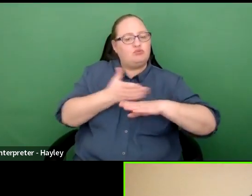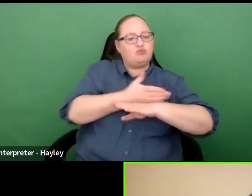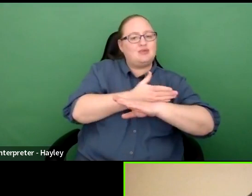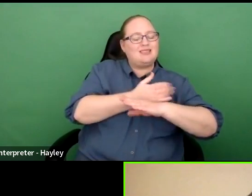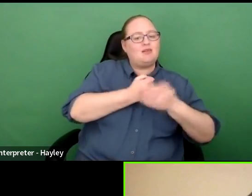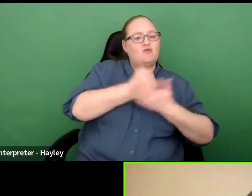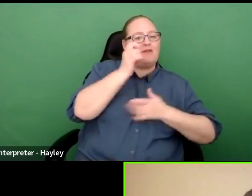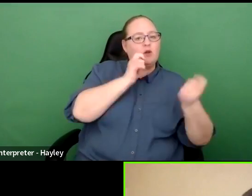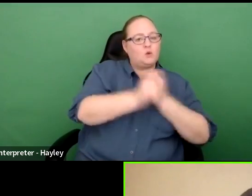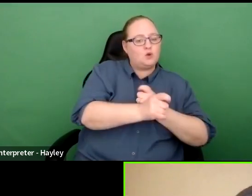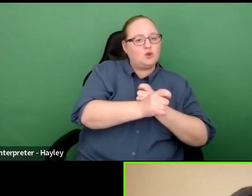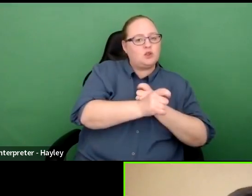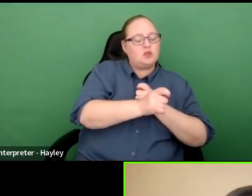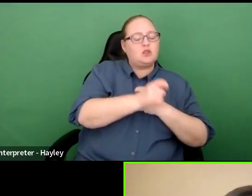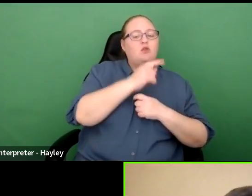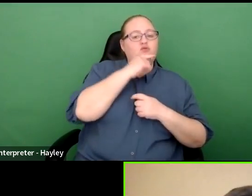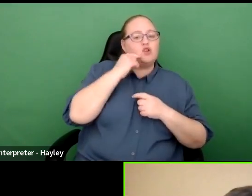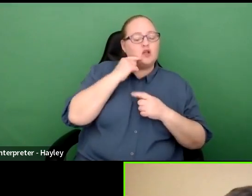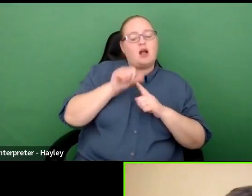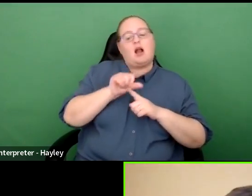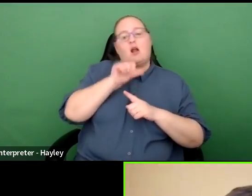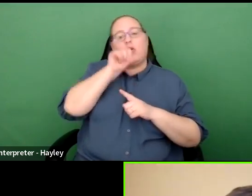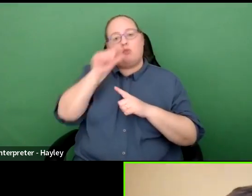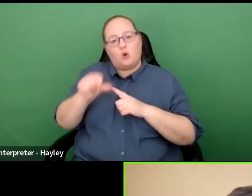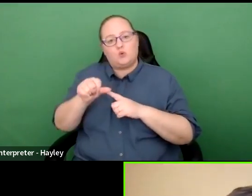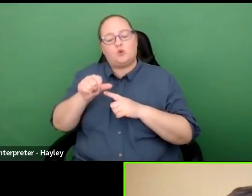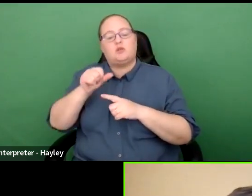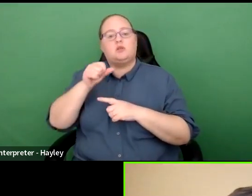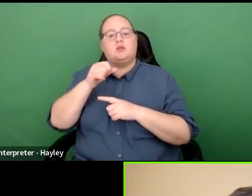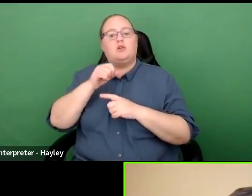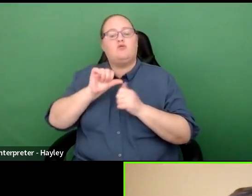the post-revolutionary Russia, and of course, Putin's Russia today.